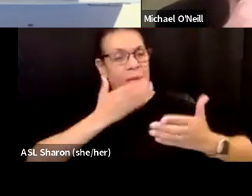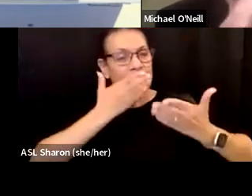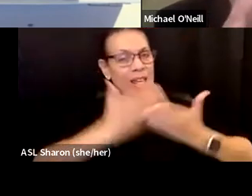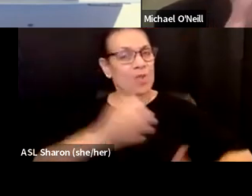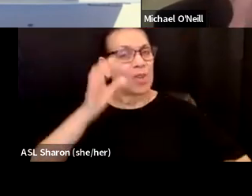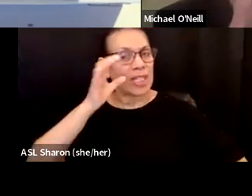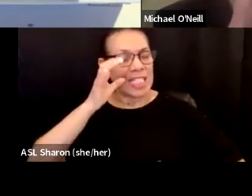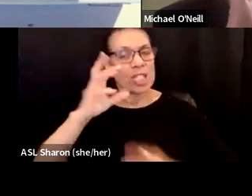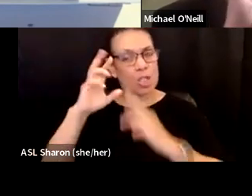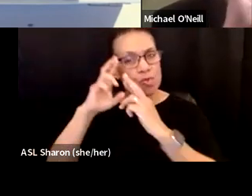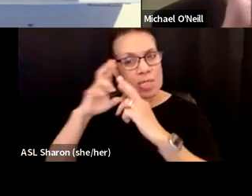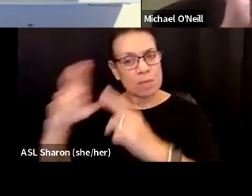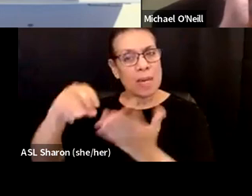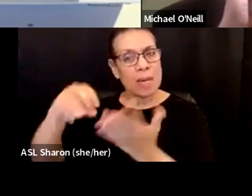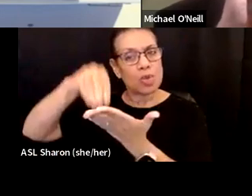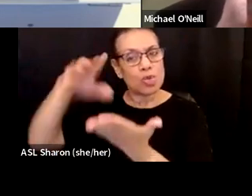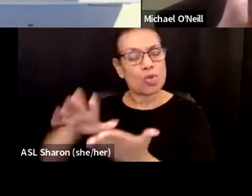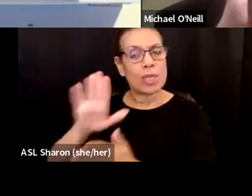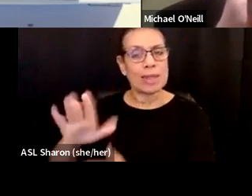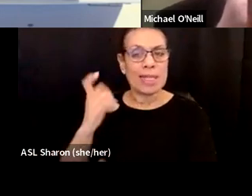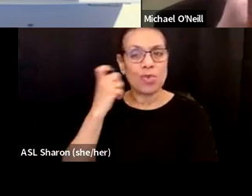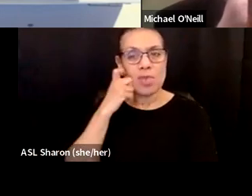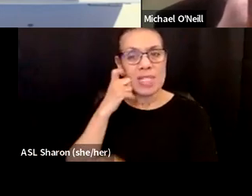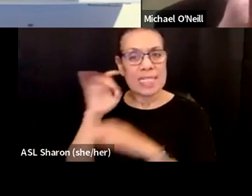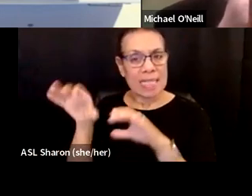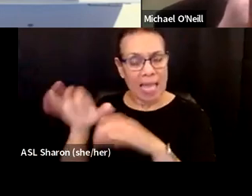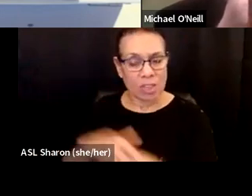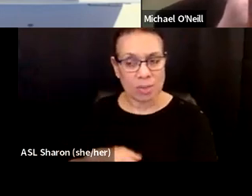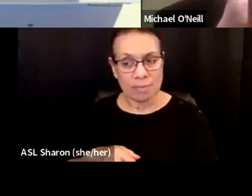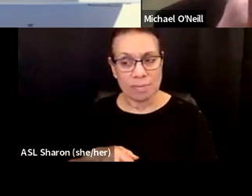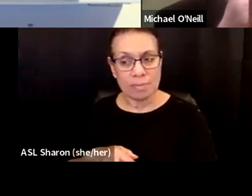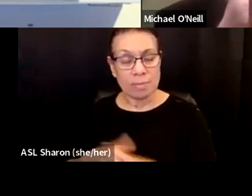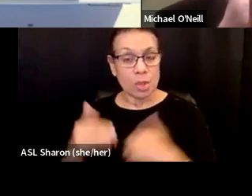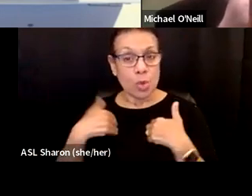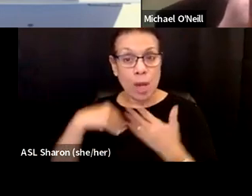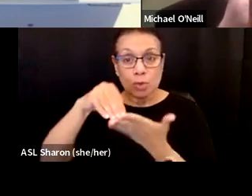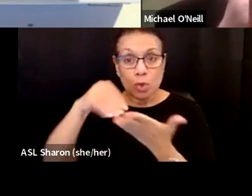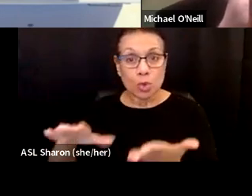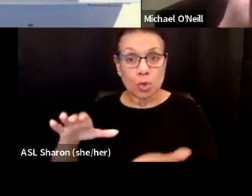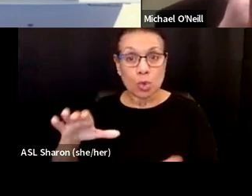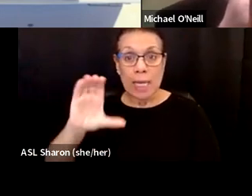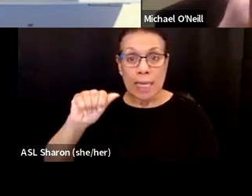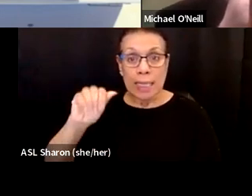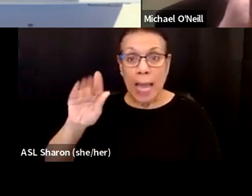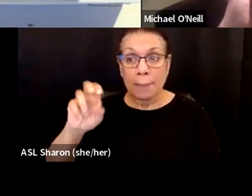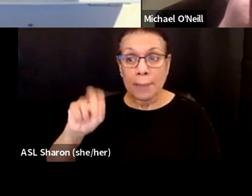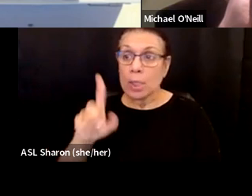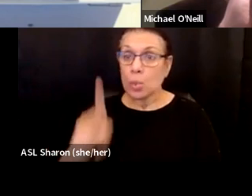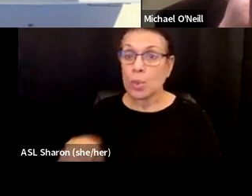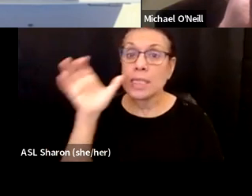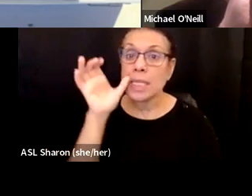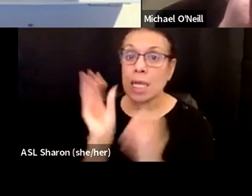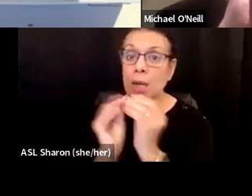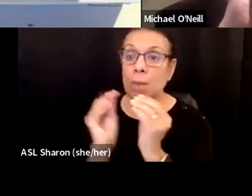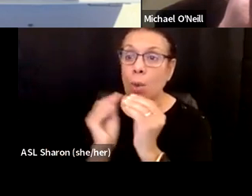our student leaders and for supporting their recent action do you still have a student cabinet we need to hear about your meetings with our